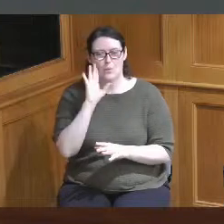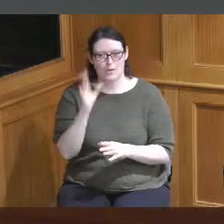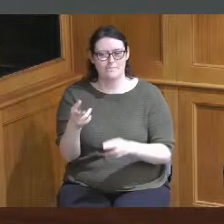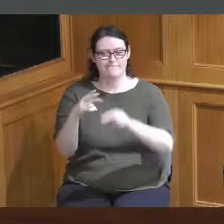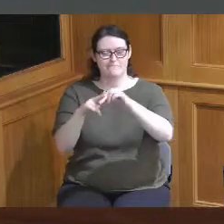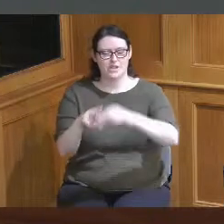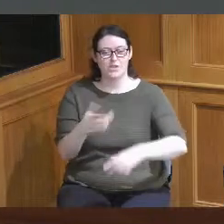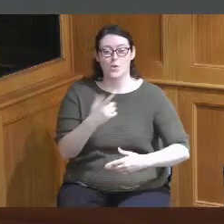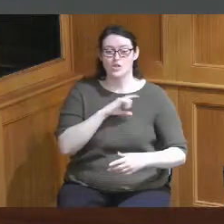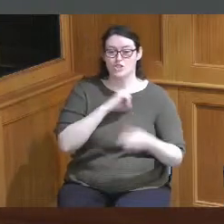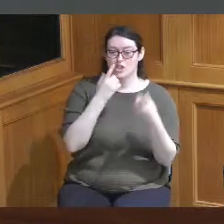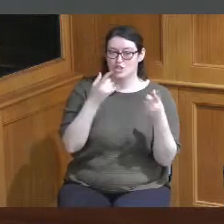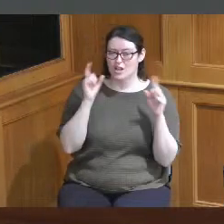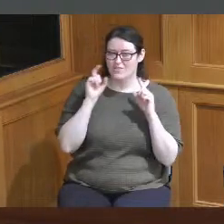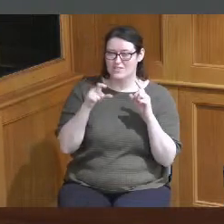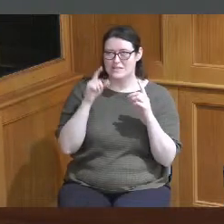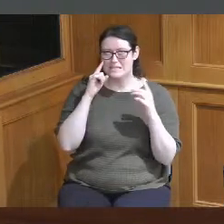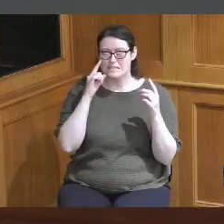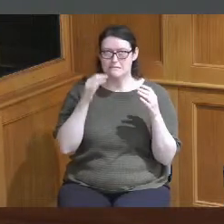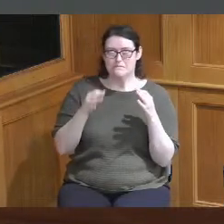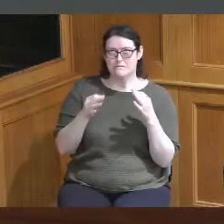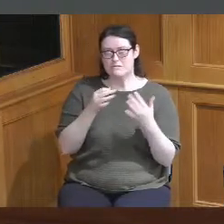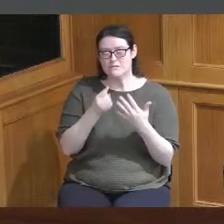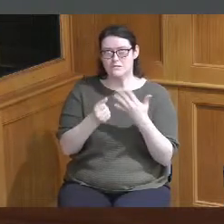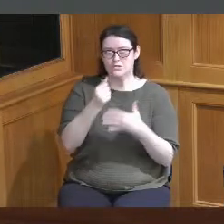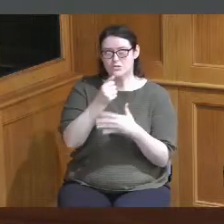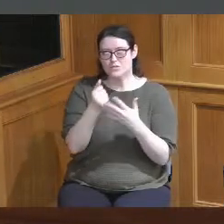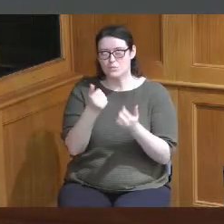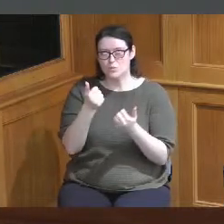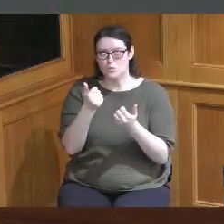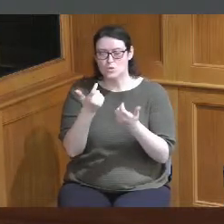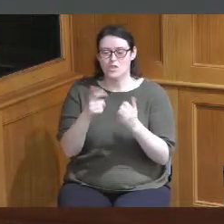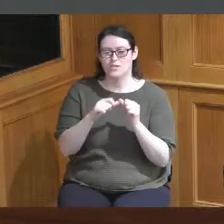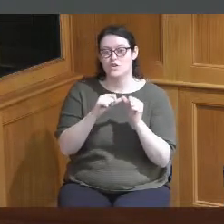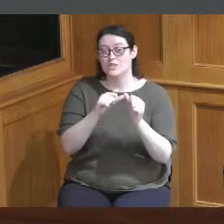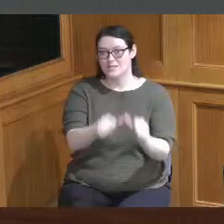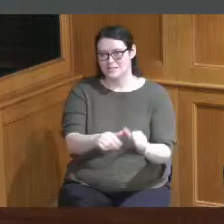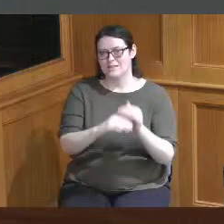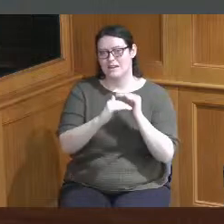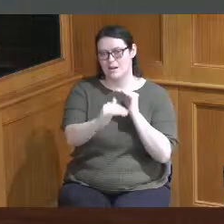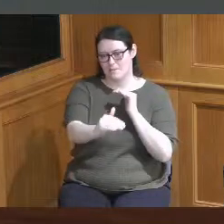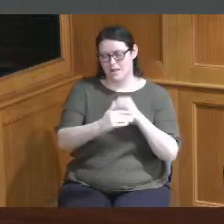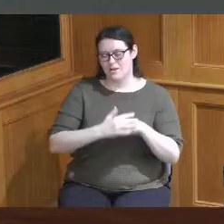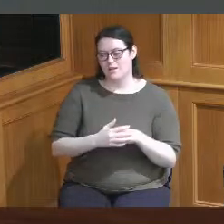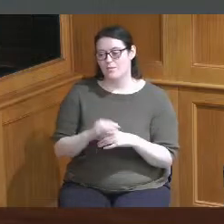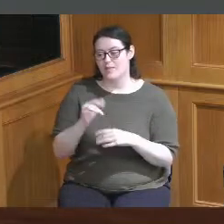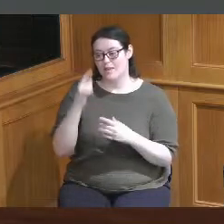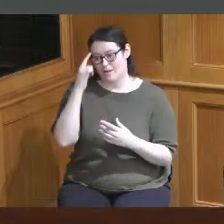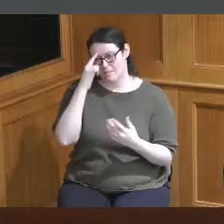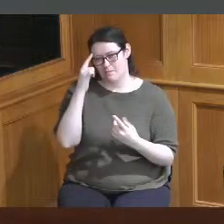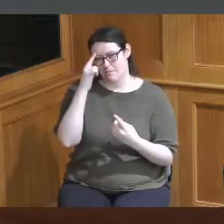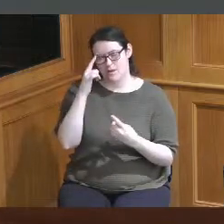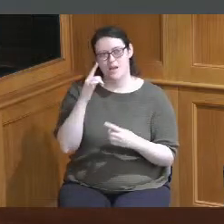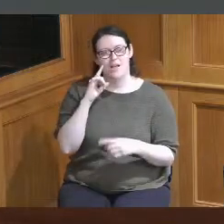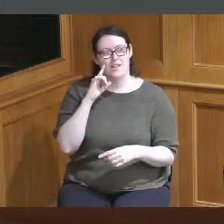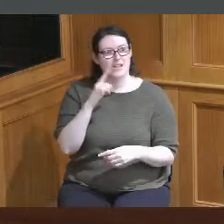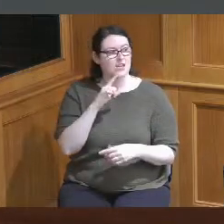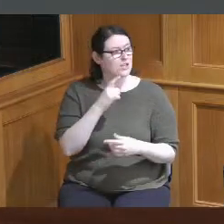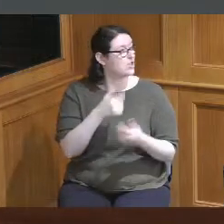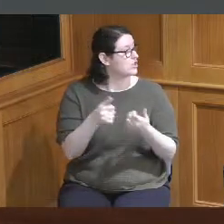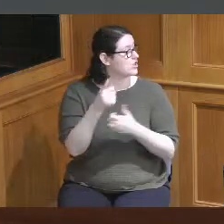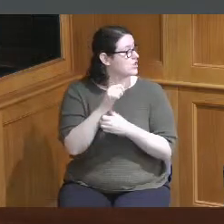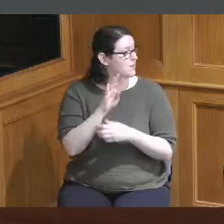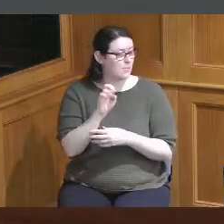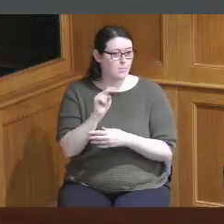occur to keep things sustainable. But with that in mind, it looks like Chief Gramke is actually going to tee us up in terms of